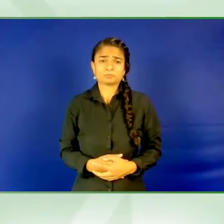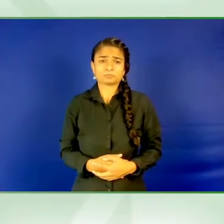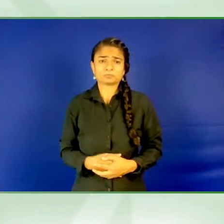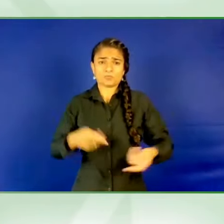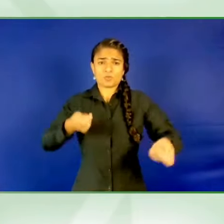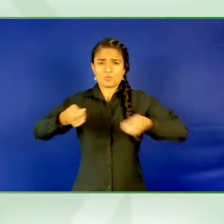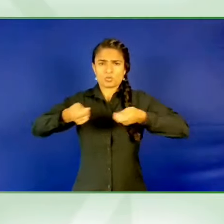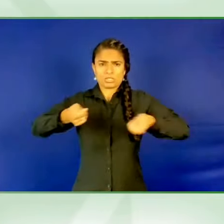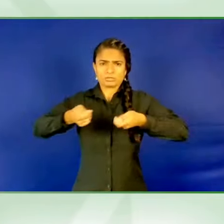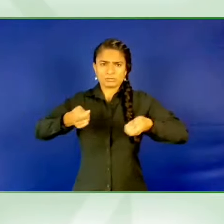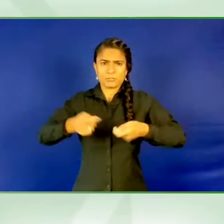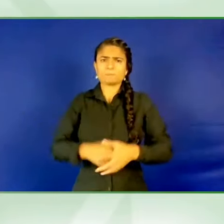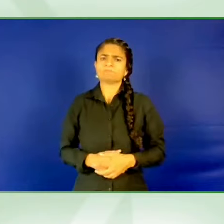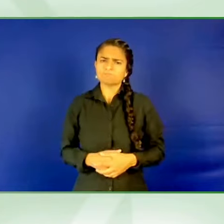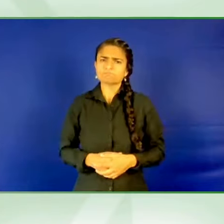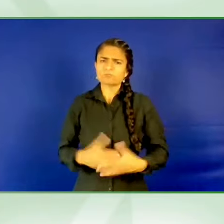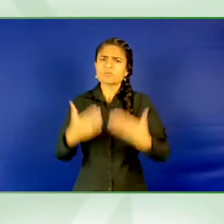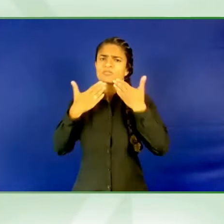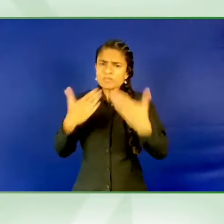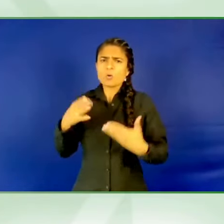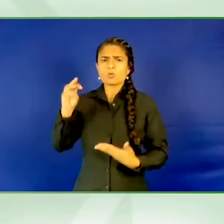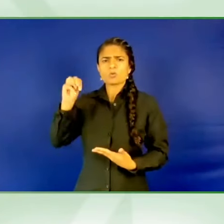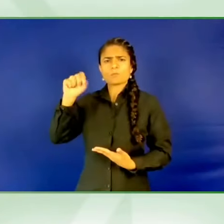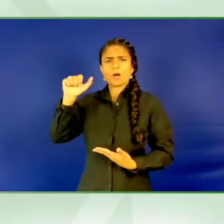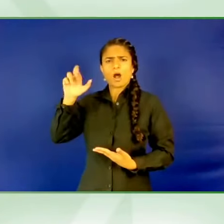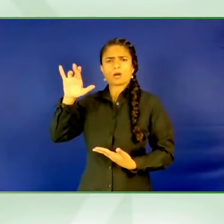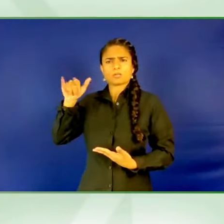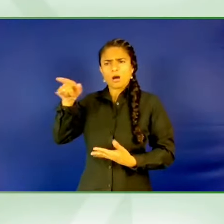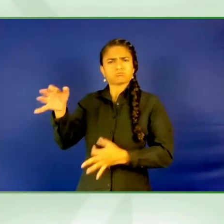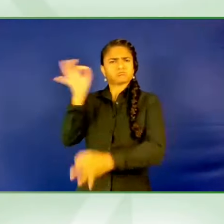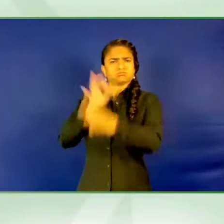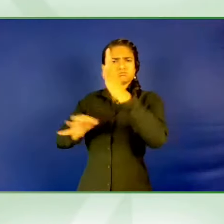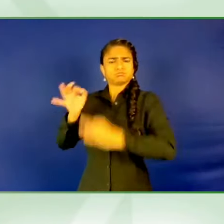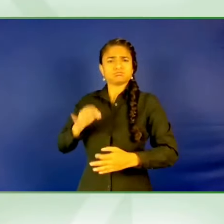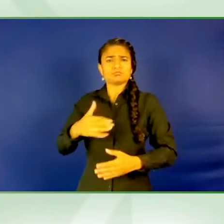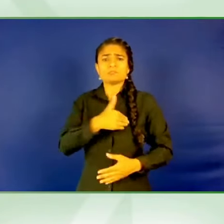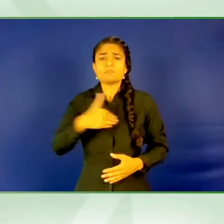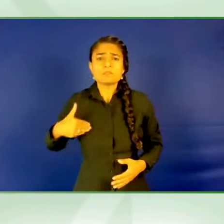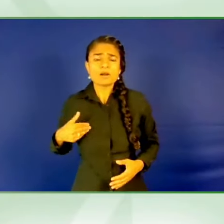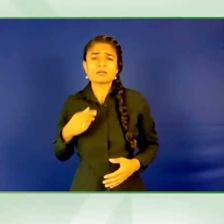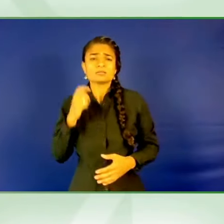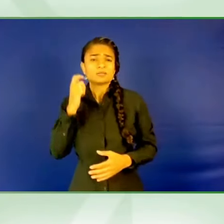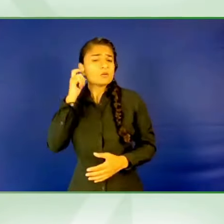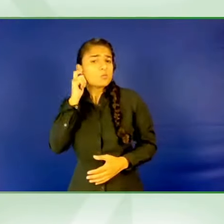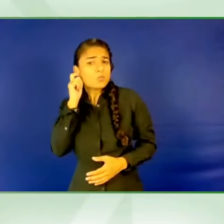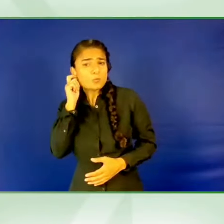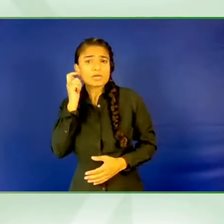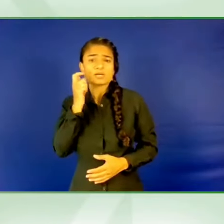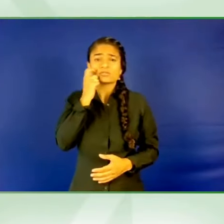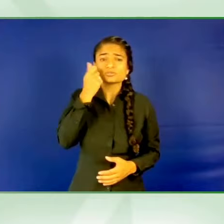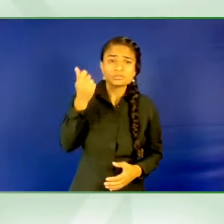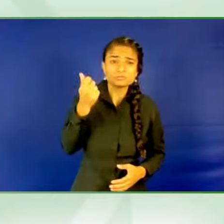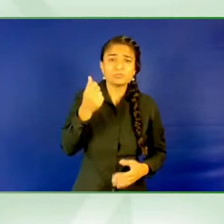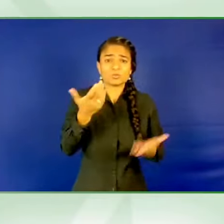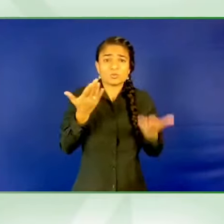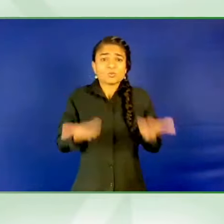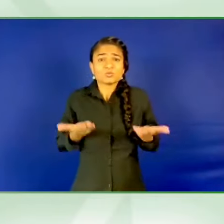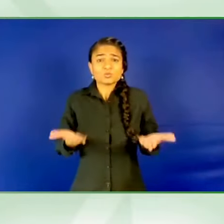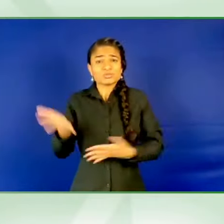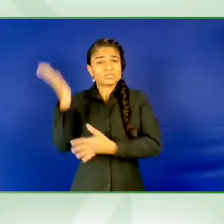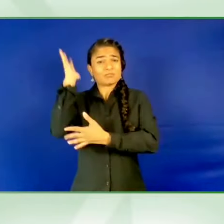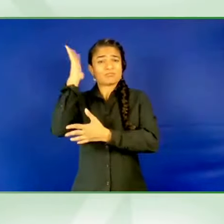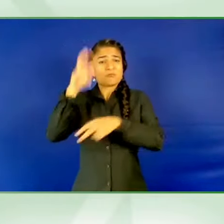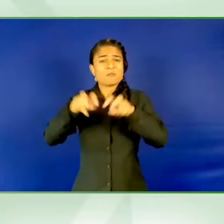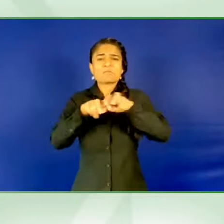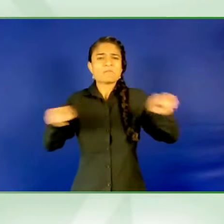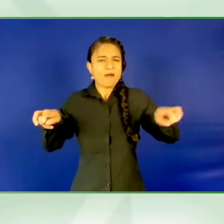and Erika, for the extremely stimulating discussion today. Today's discussion is about astronomy, and astronomy is a science for all,